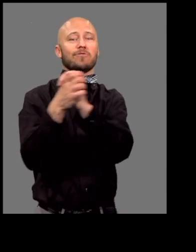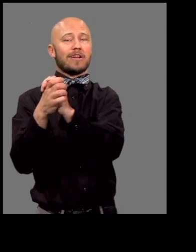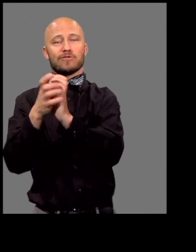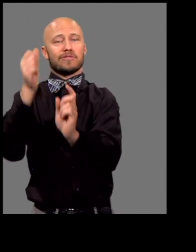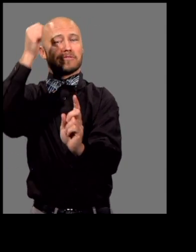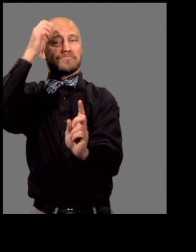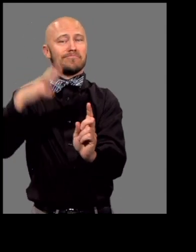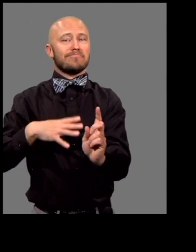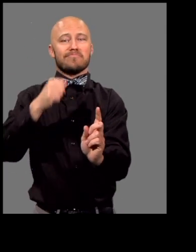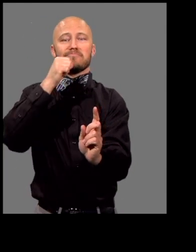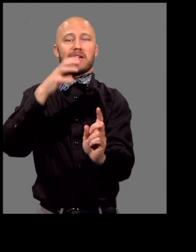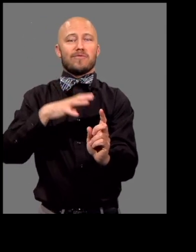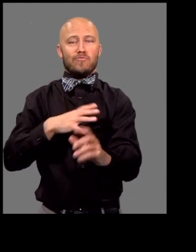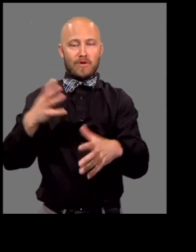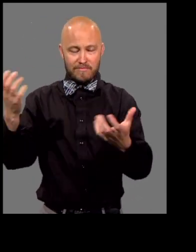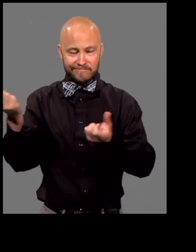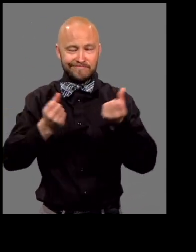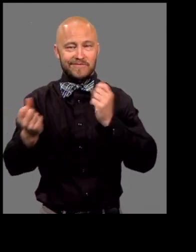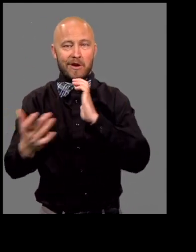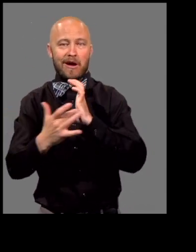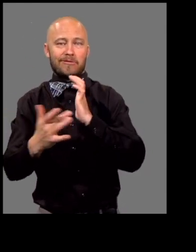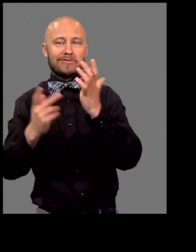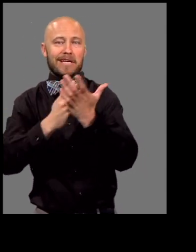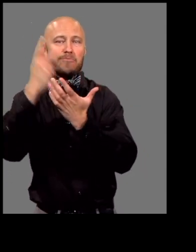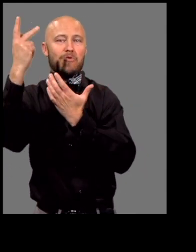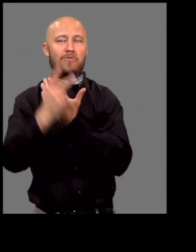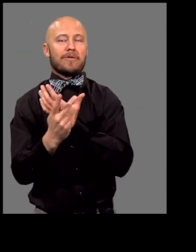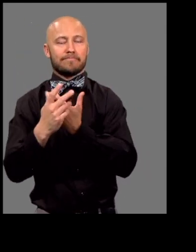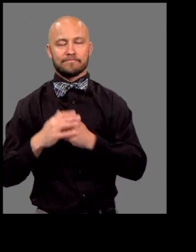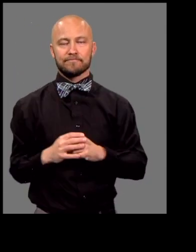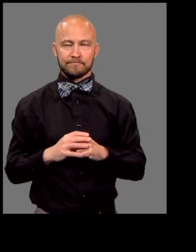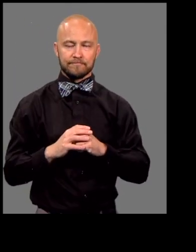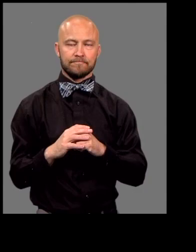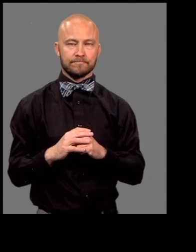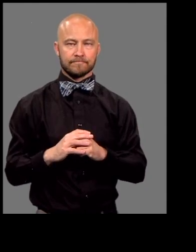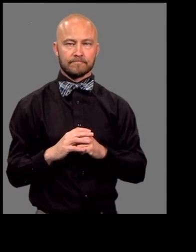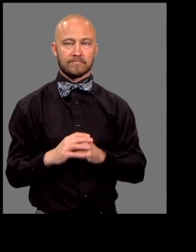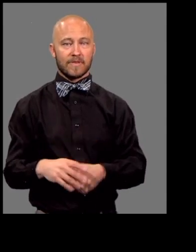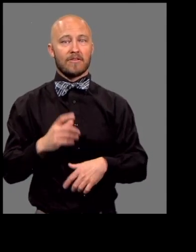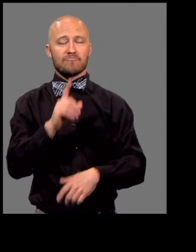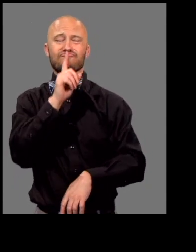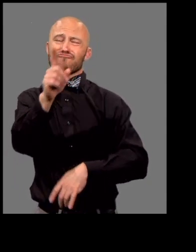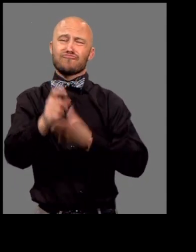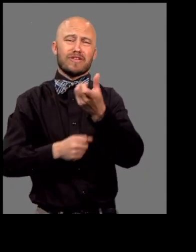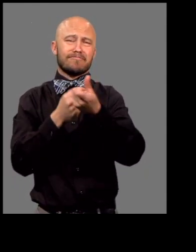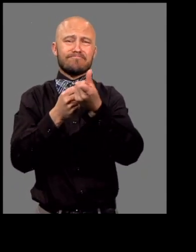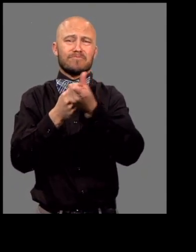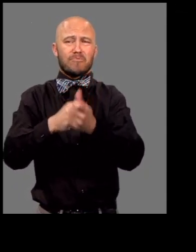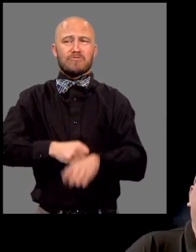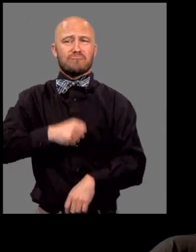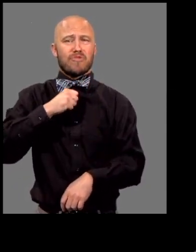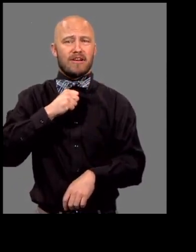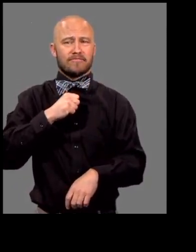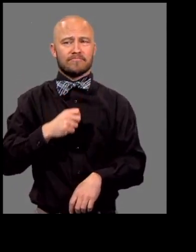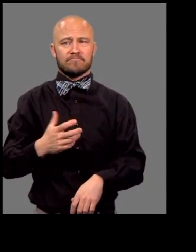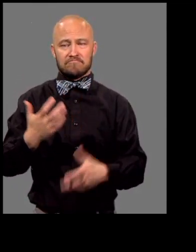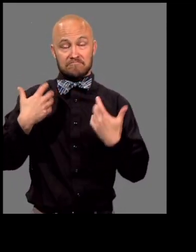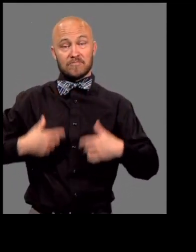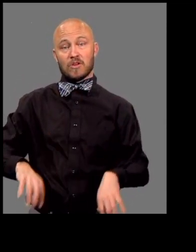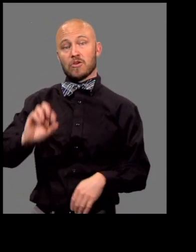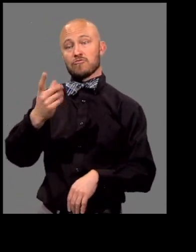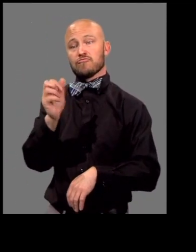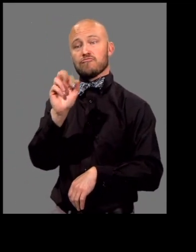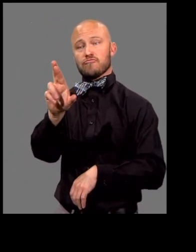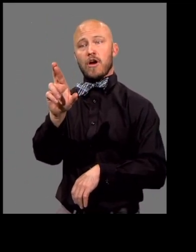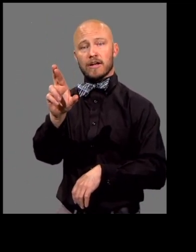congratulate the men and women of the Automotive Technology Program here at Pueblo Community College. Way to go, we're very proud of you. I'm